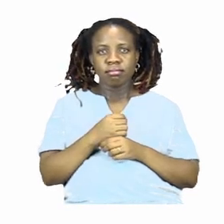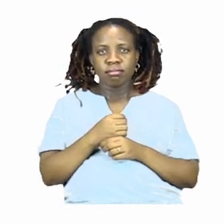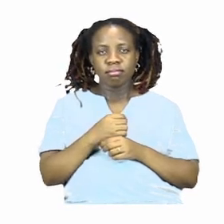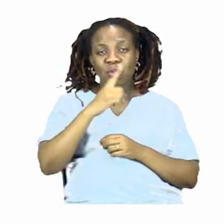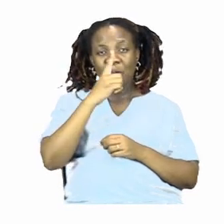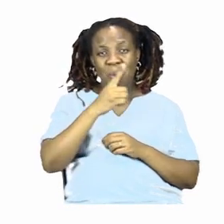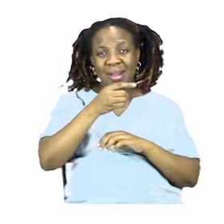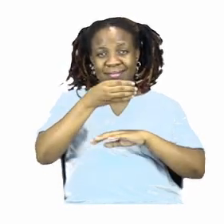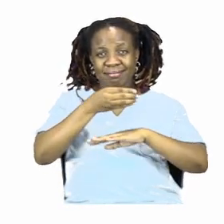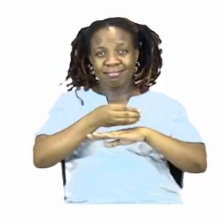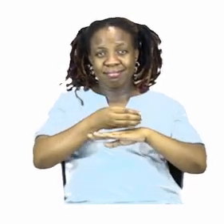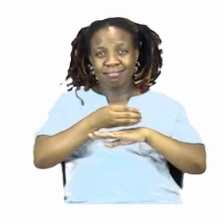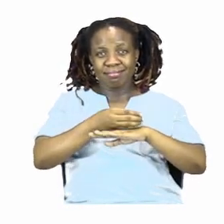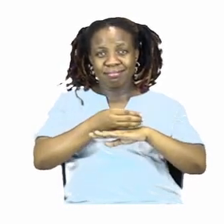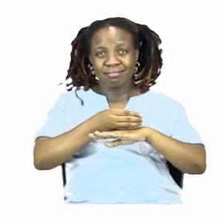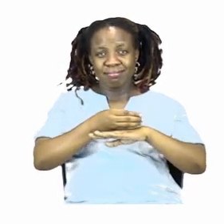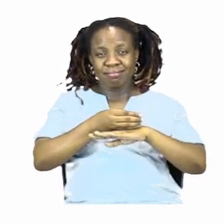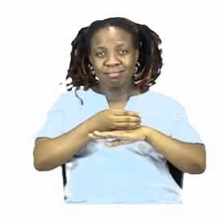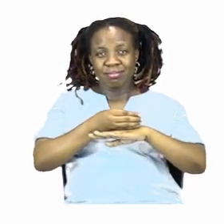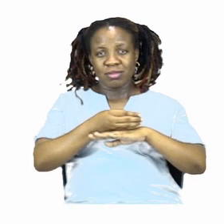1 cup holds